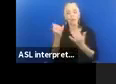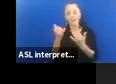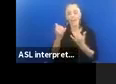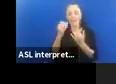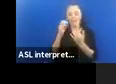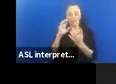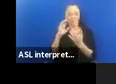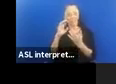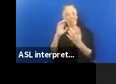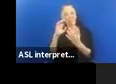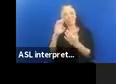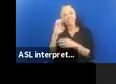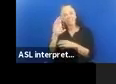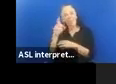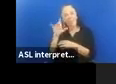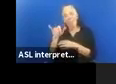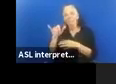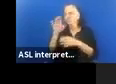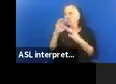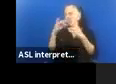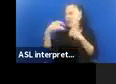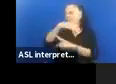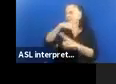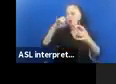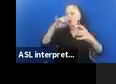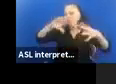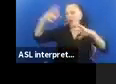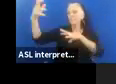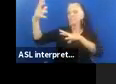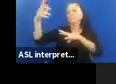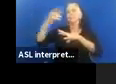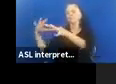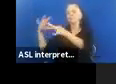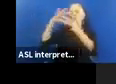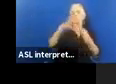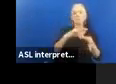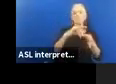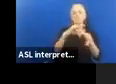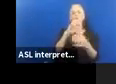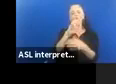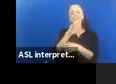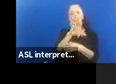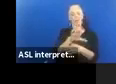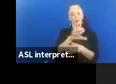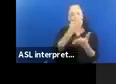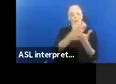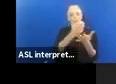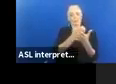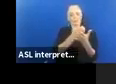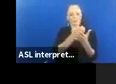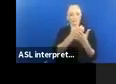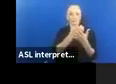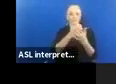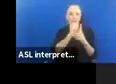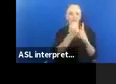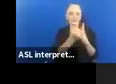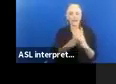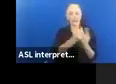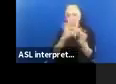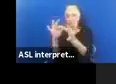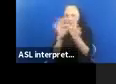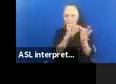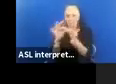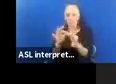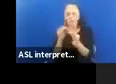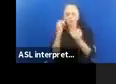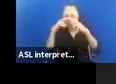rooted in an economic crisis, getting at the root of those relationships is really important for us. And by doing that, we get at the